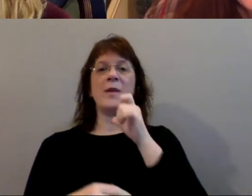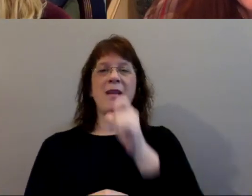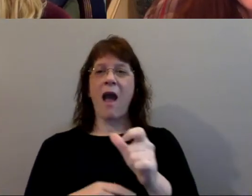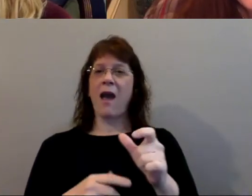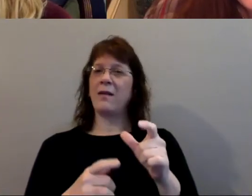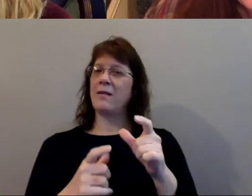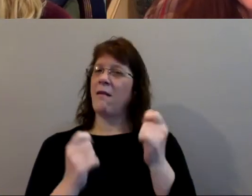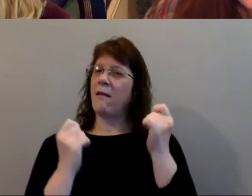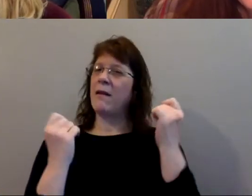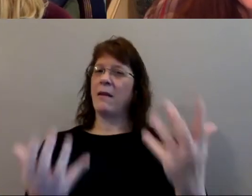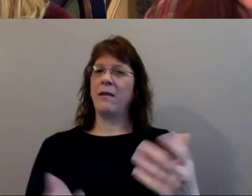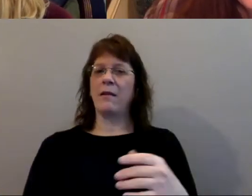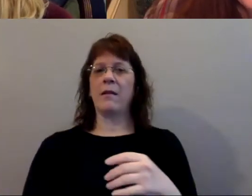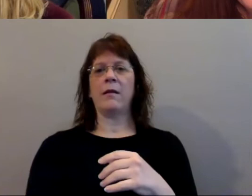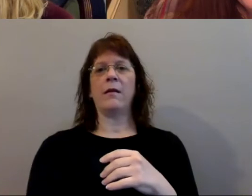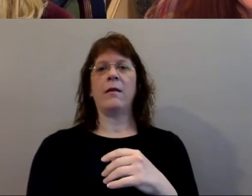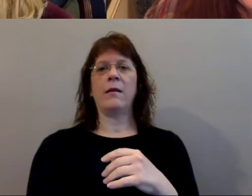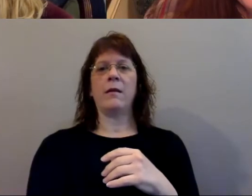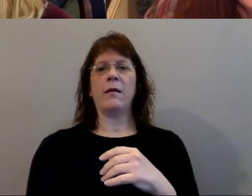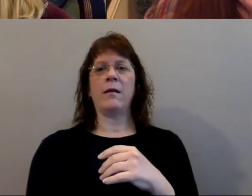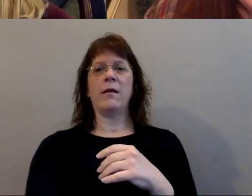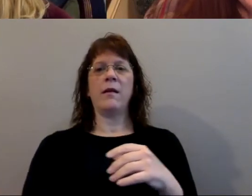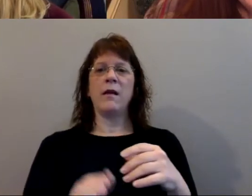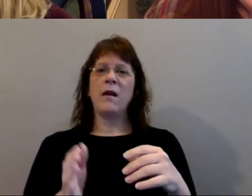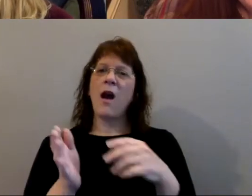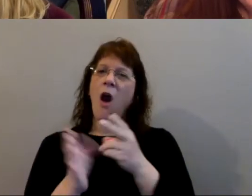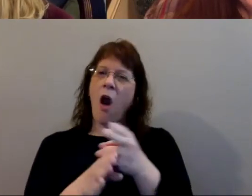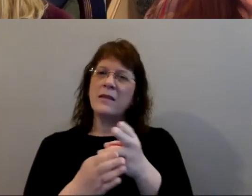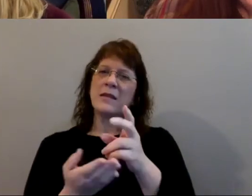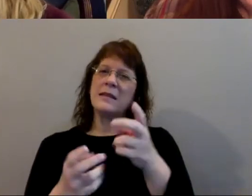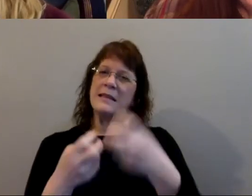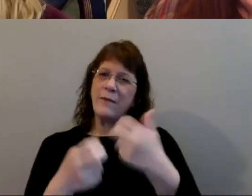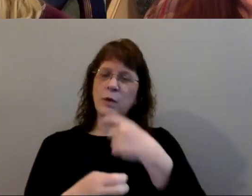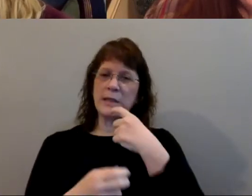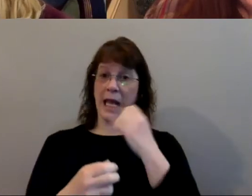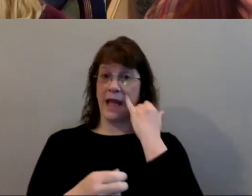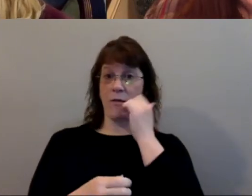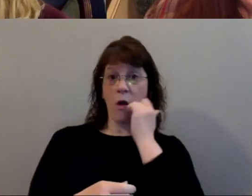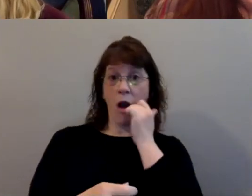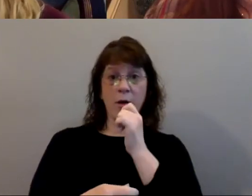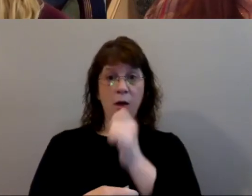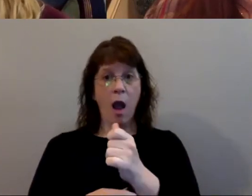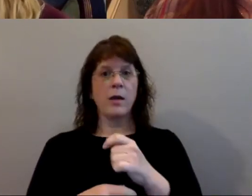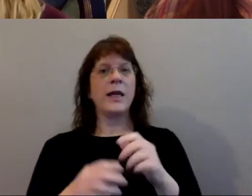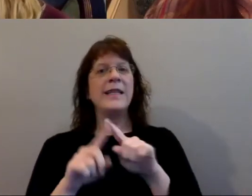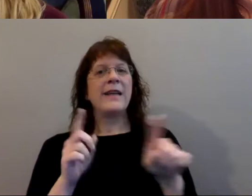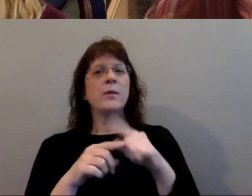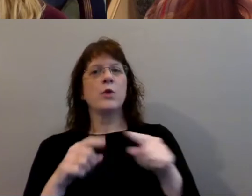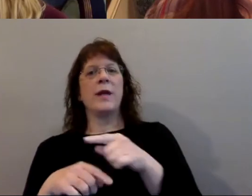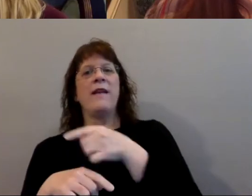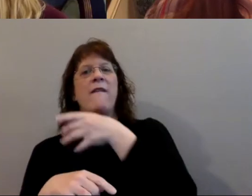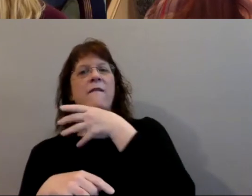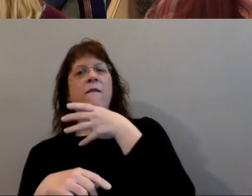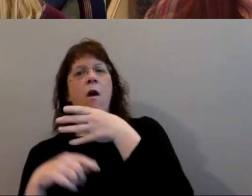huge. And honestly, it's hard to say how common it is. I think the difference between like farmed fish and wild caught fish is